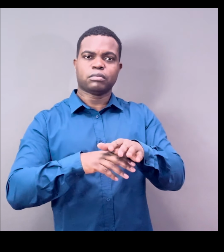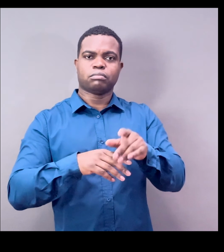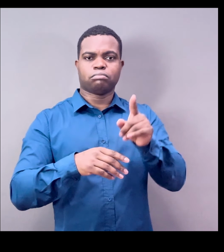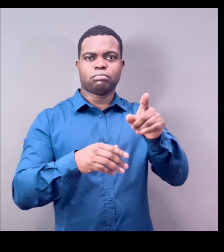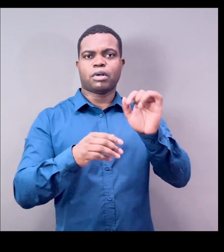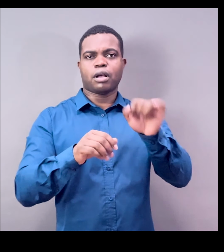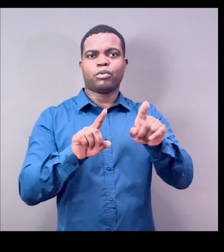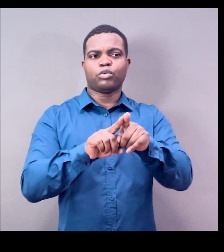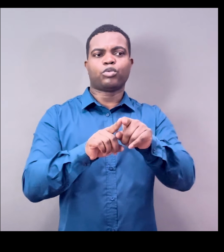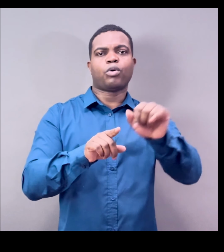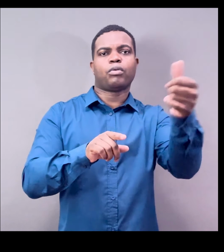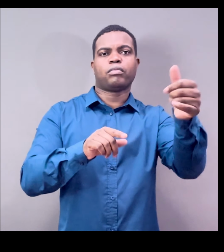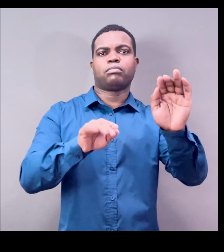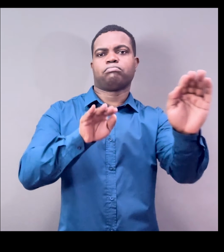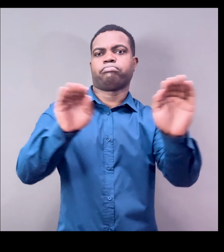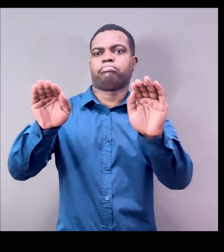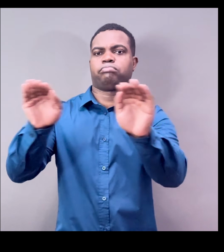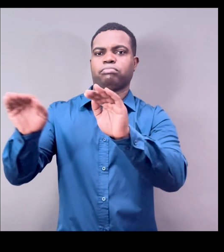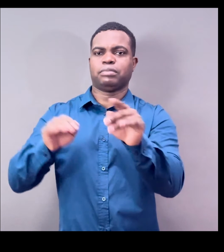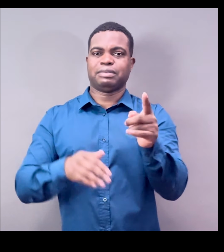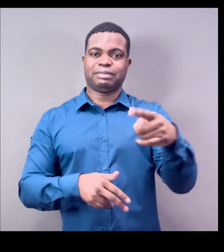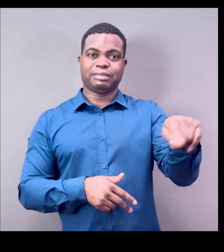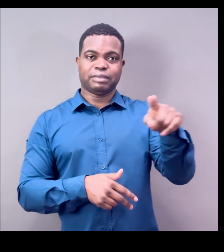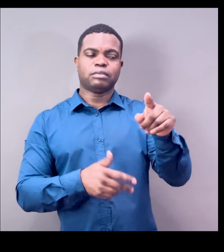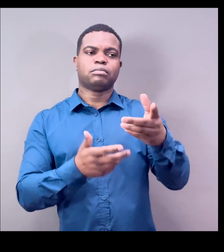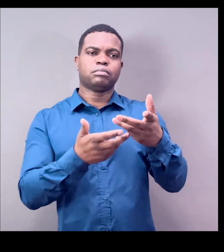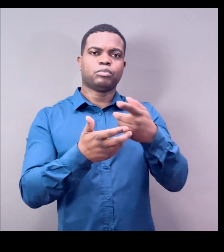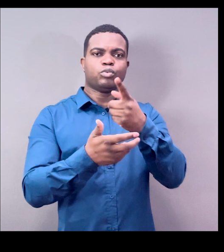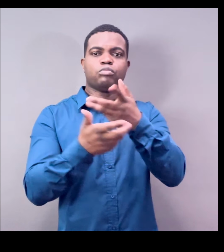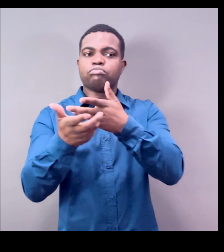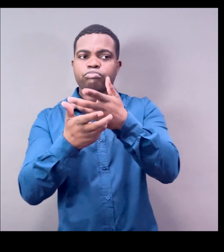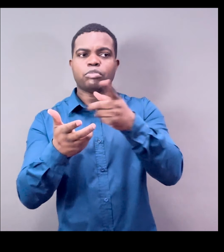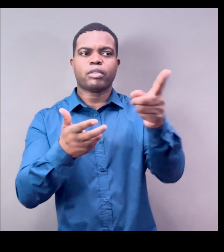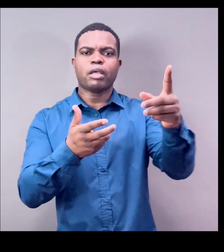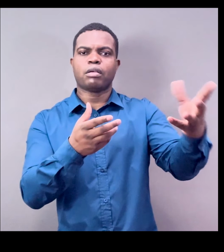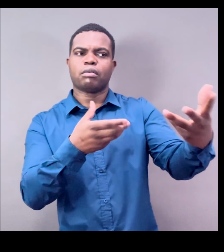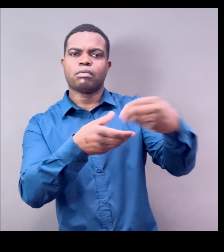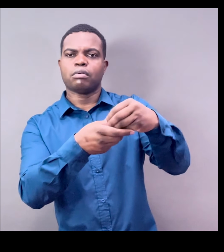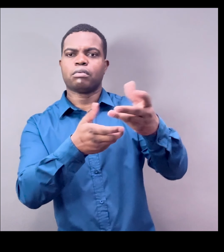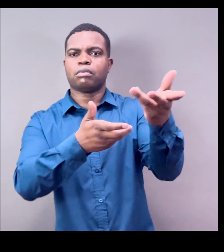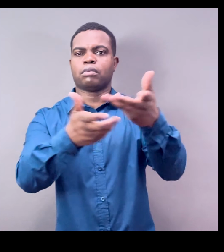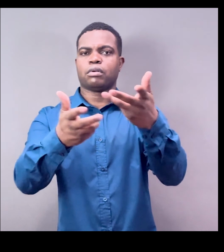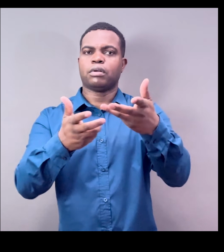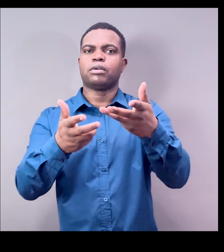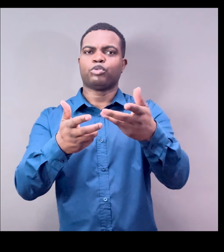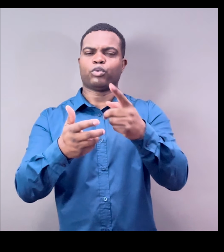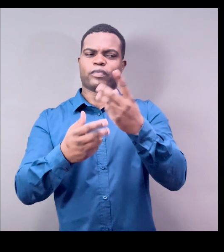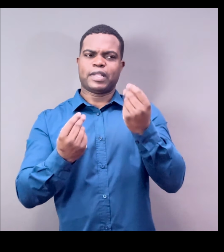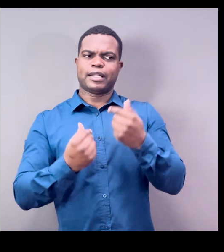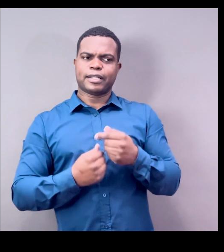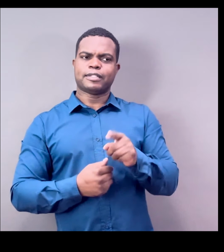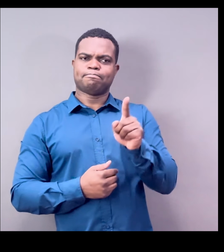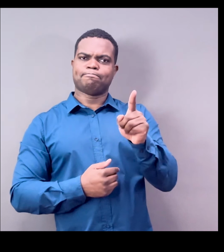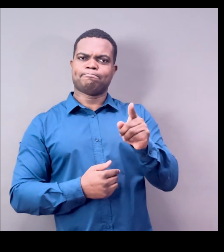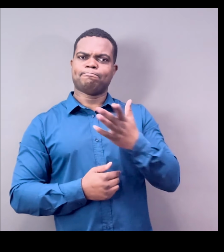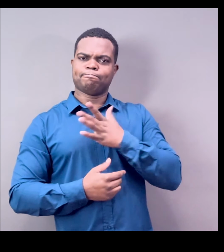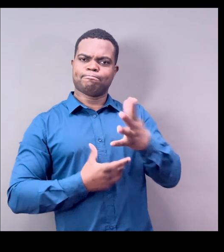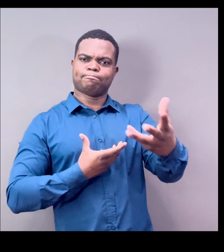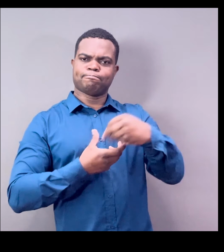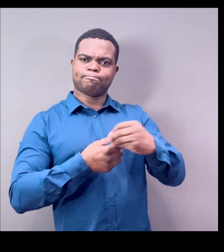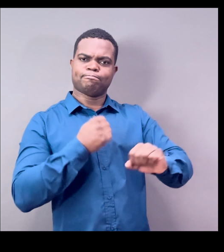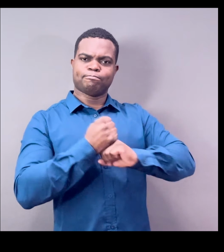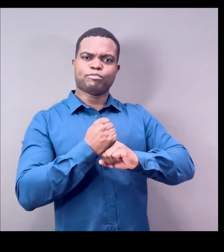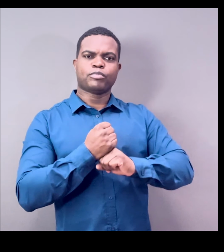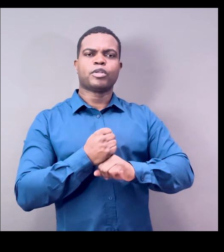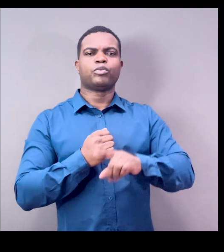outcome of your community engagement efforts. So you need to also seek their buy-in. You need to think of